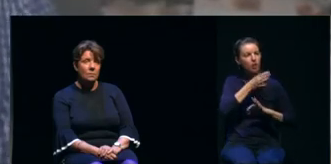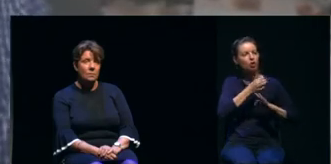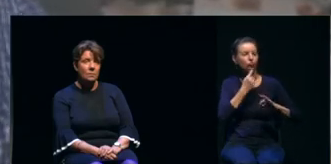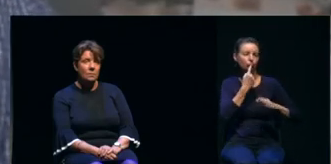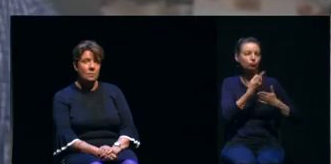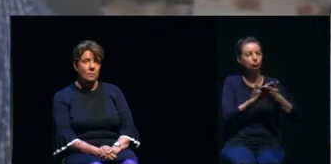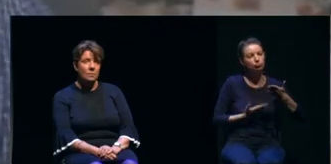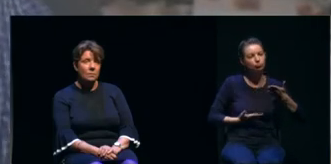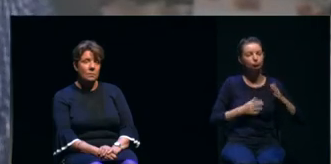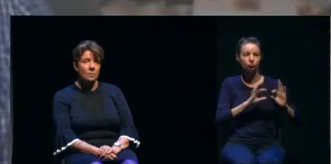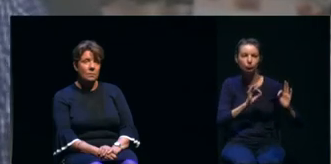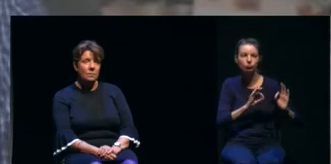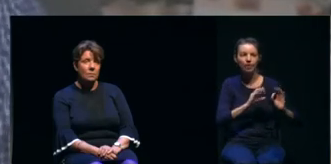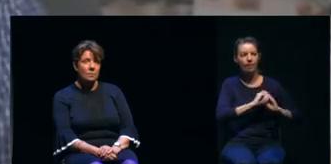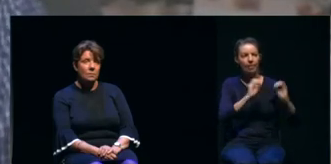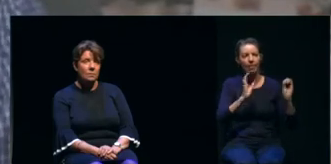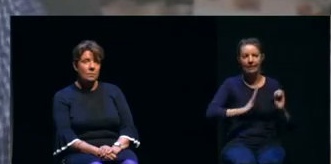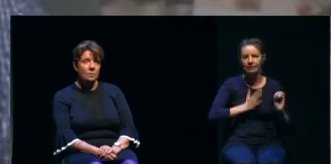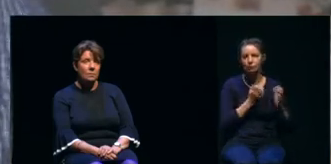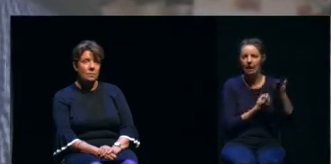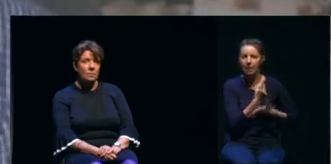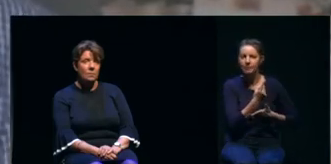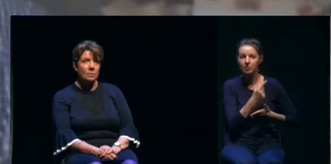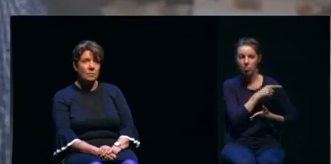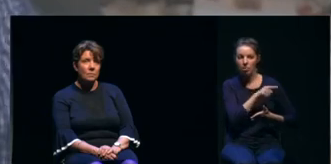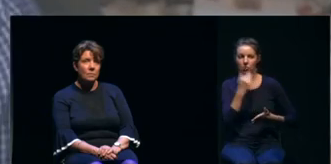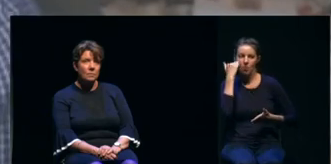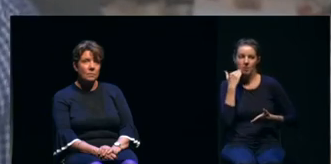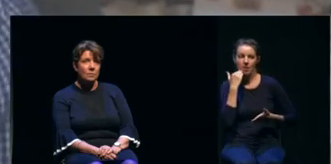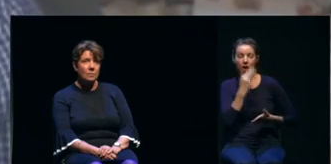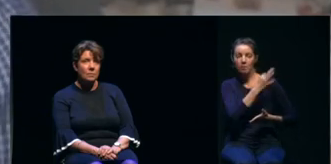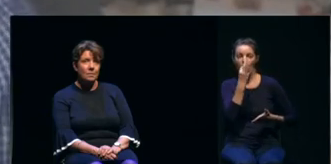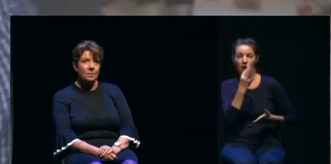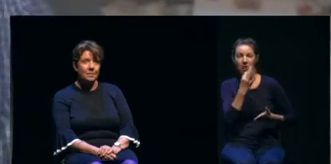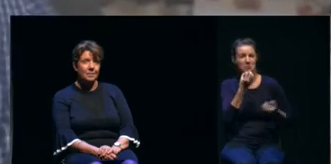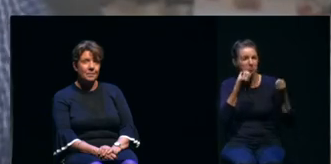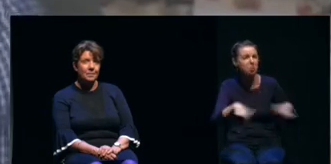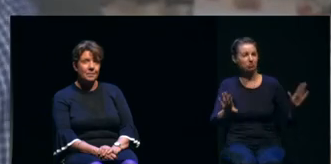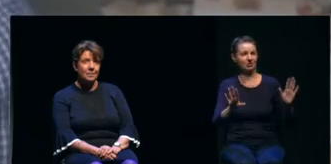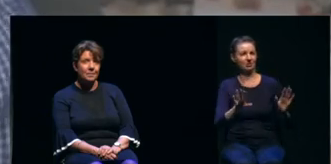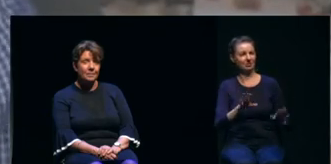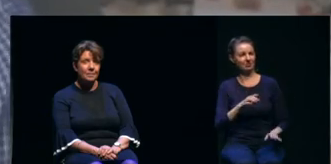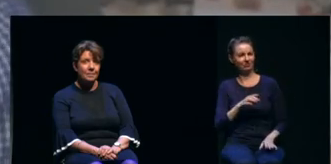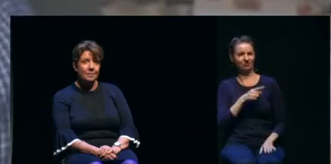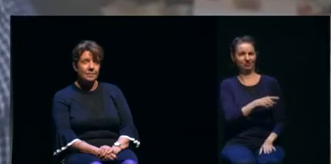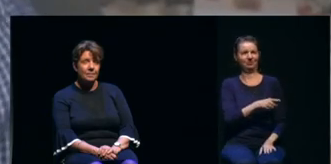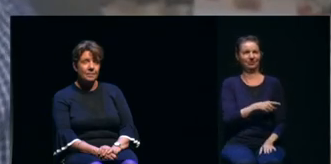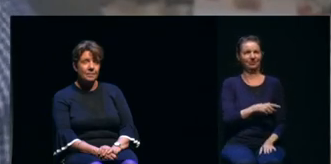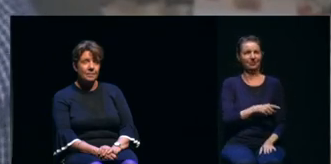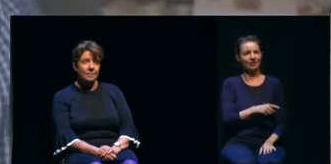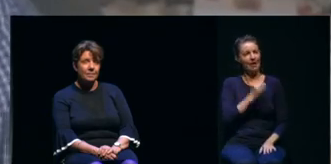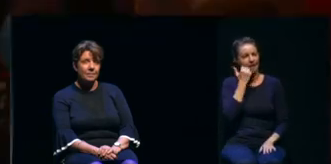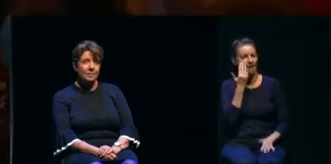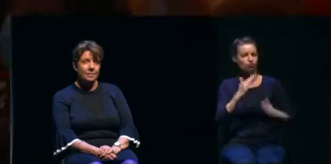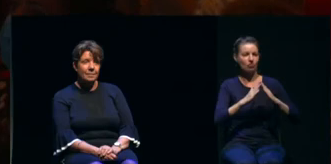interesting ever happened there, and all the women who were doing it are quite dull. Bollocks to that. Like, the stuff that is happening inside every